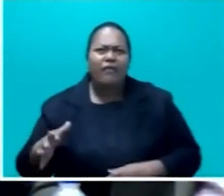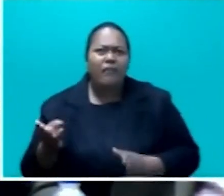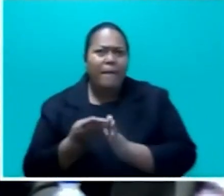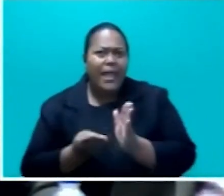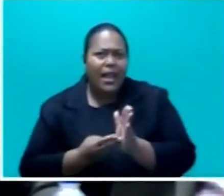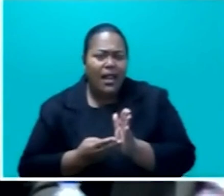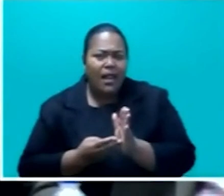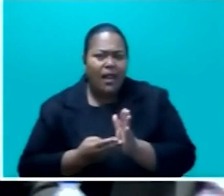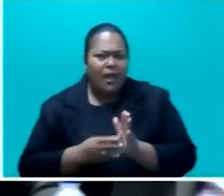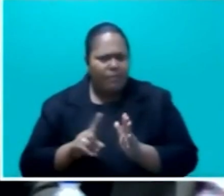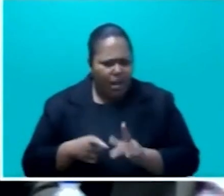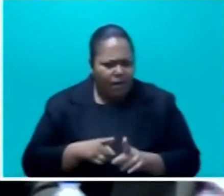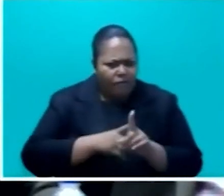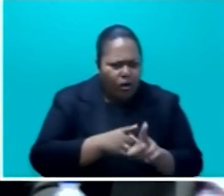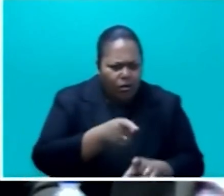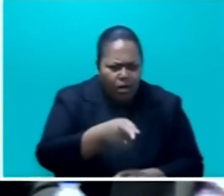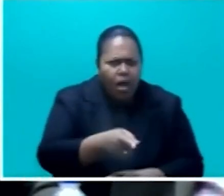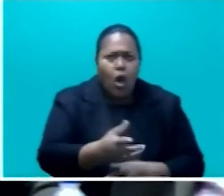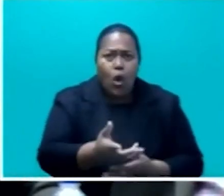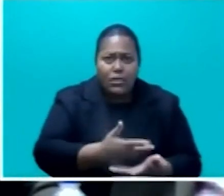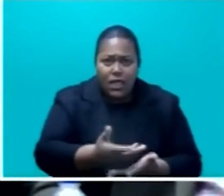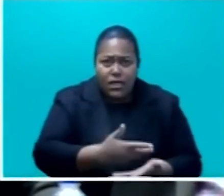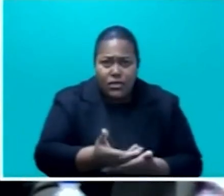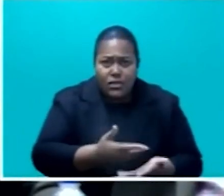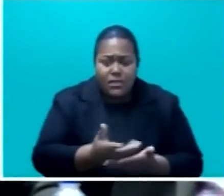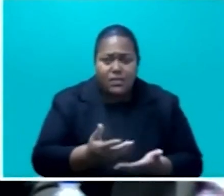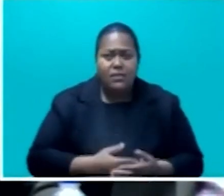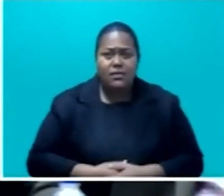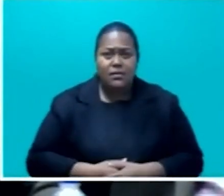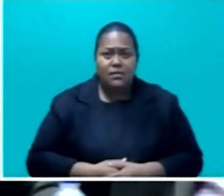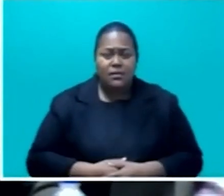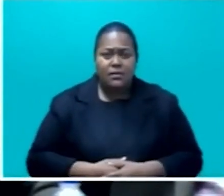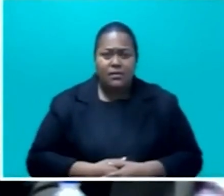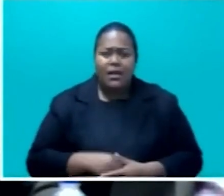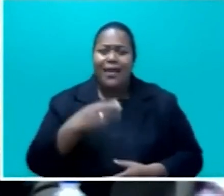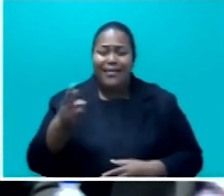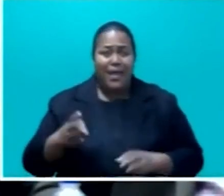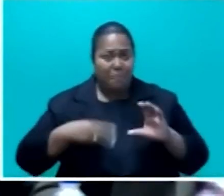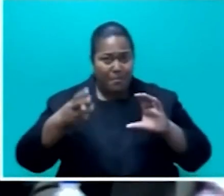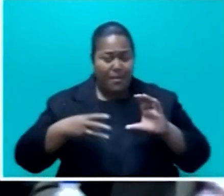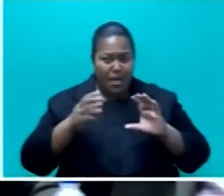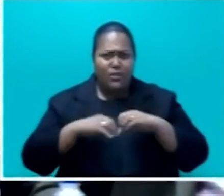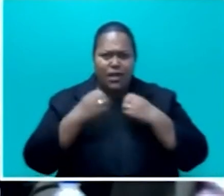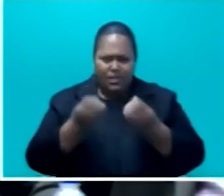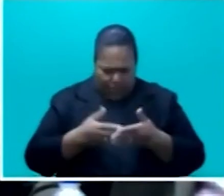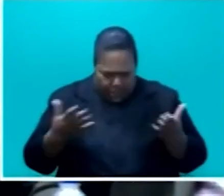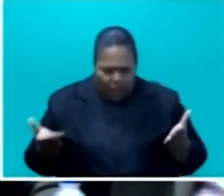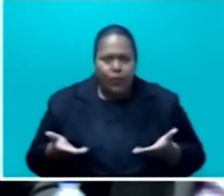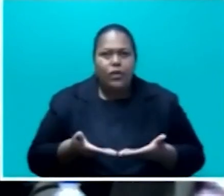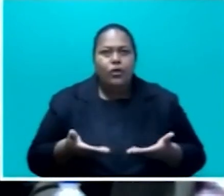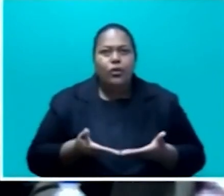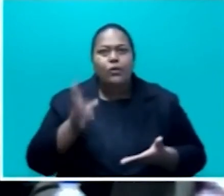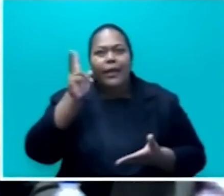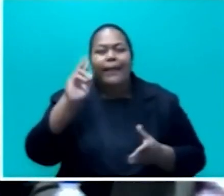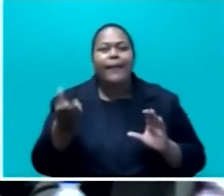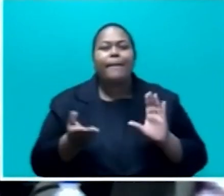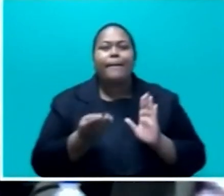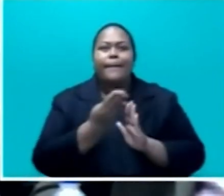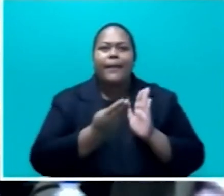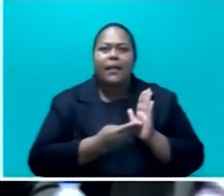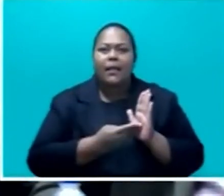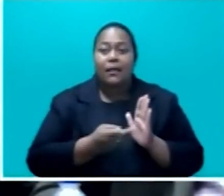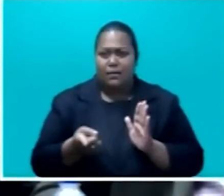the consultations, and bowed to the press of the media organizations, introduced the bill that is currently before this August House. This may come